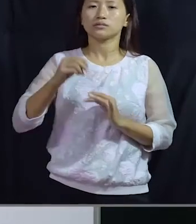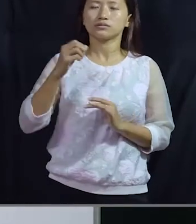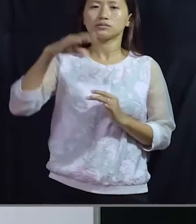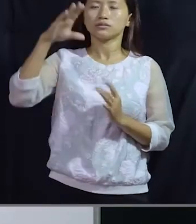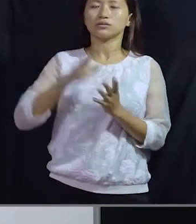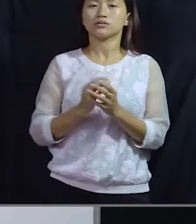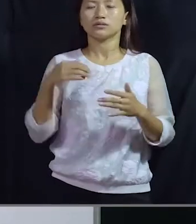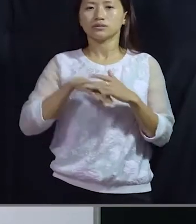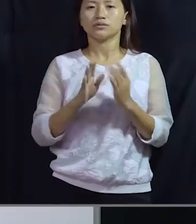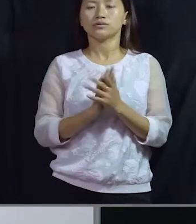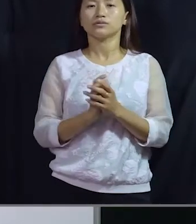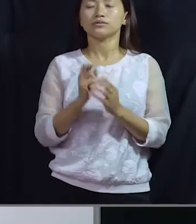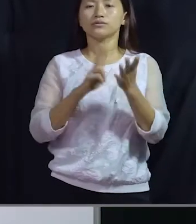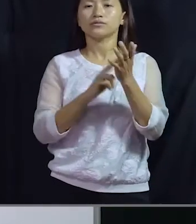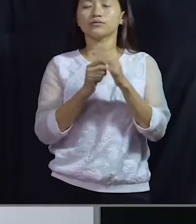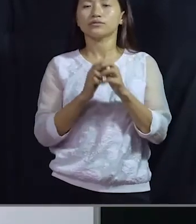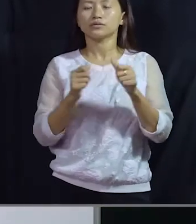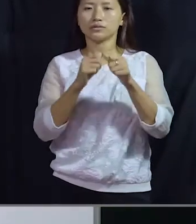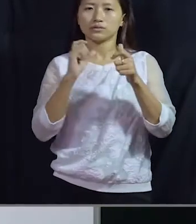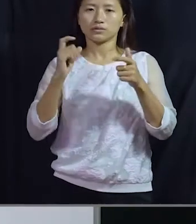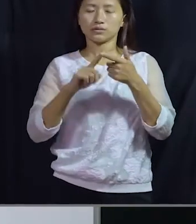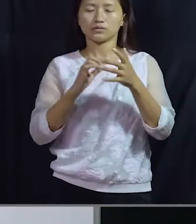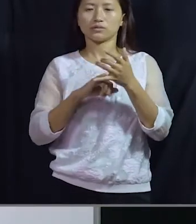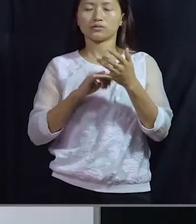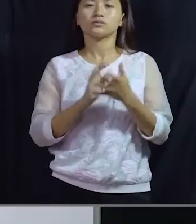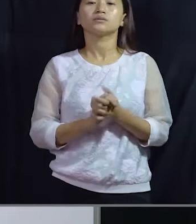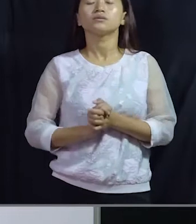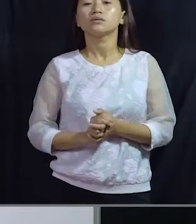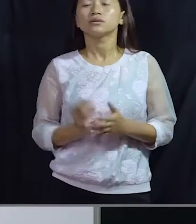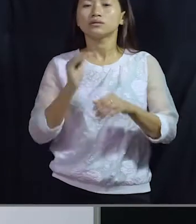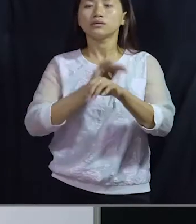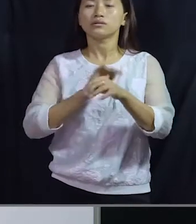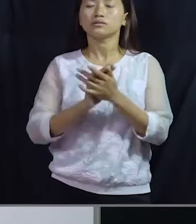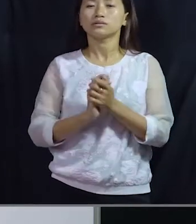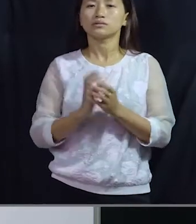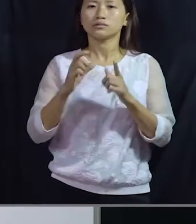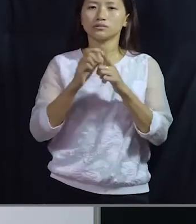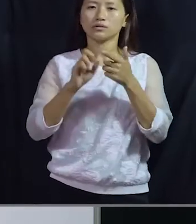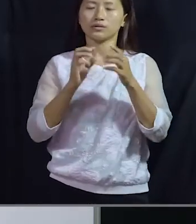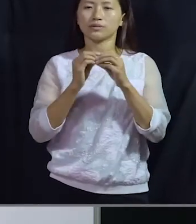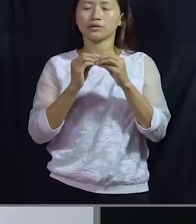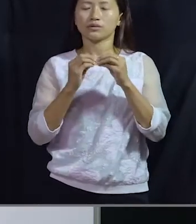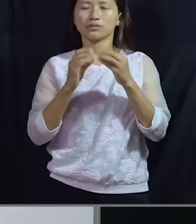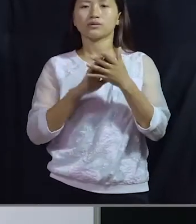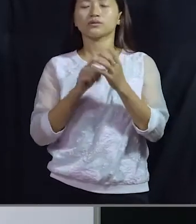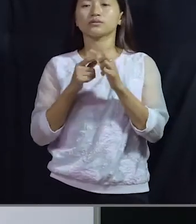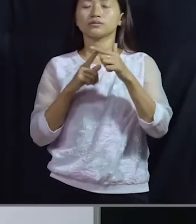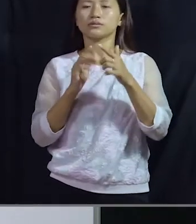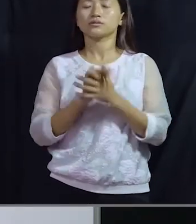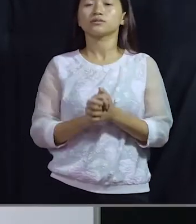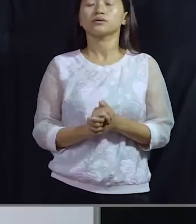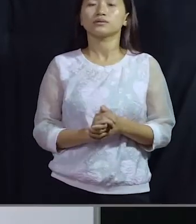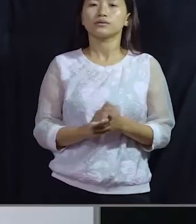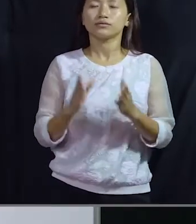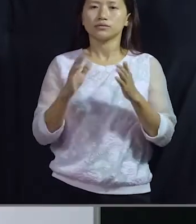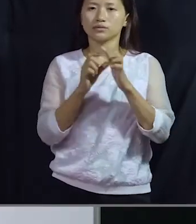the value of assets. And on the debit side, to provision for doubtful